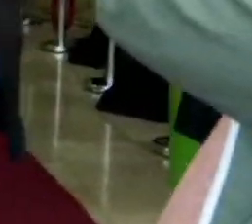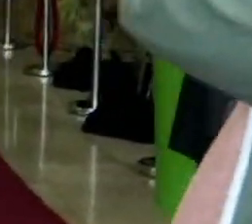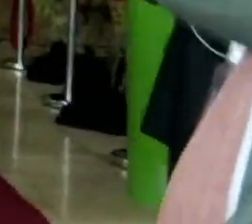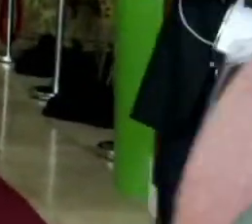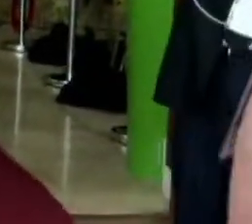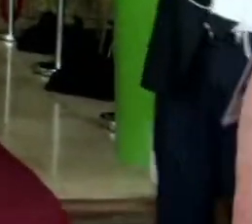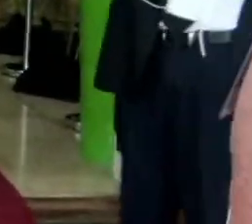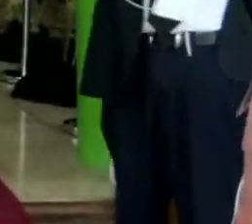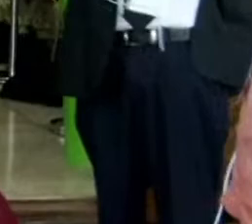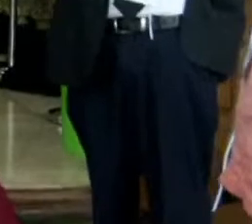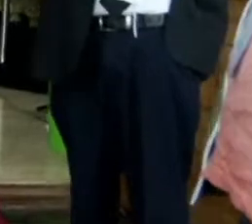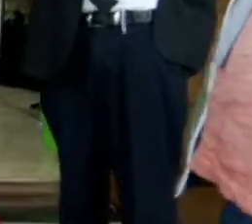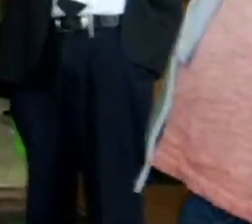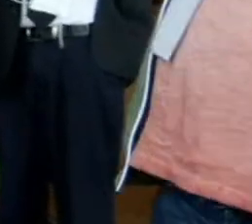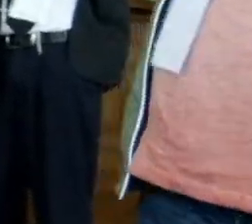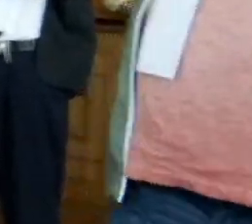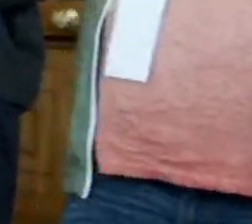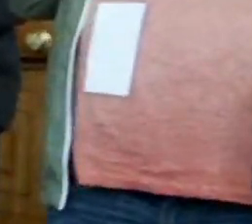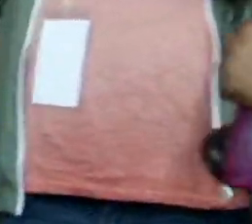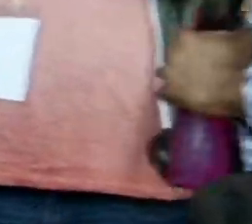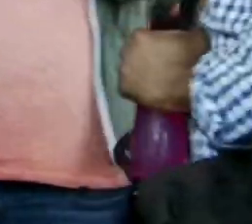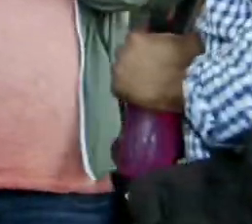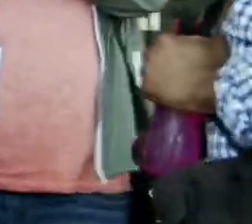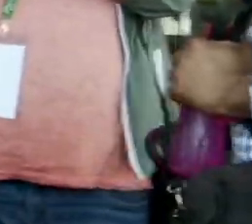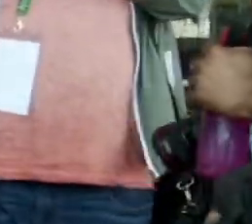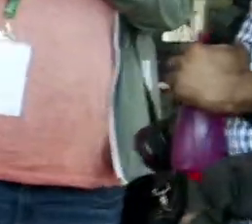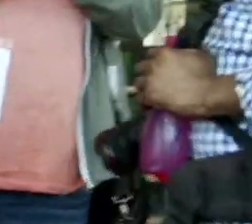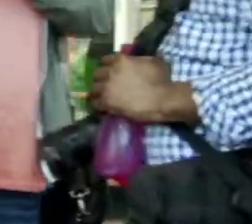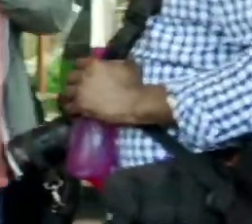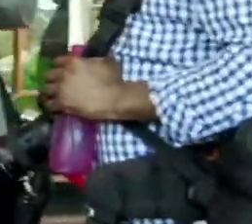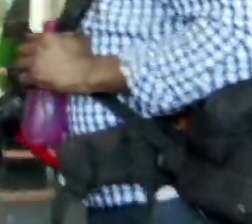uPremier ephuma